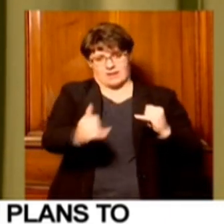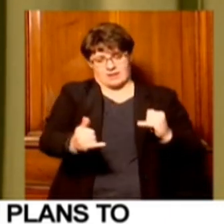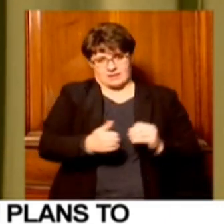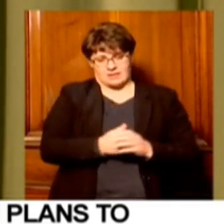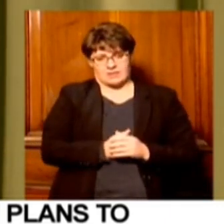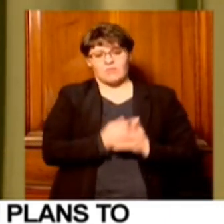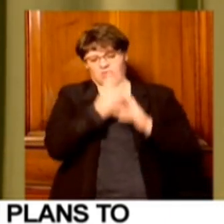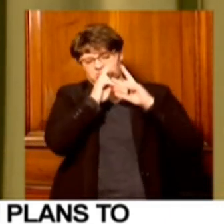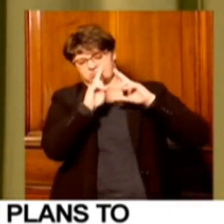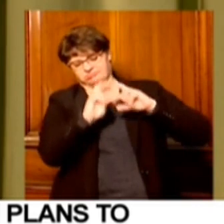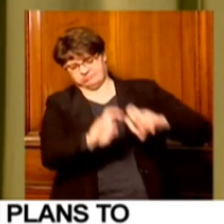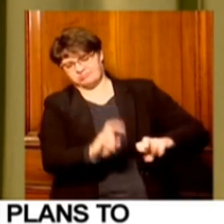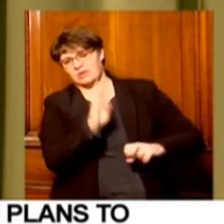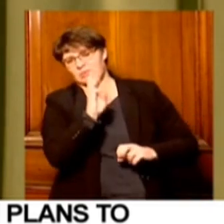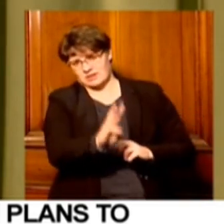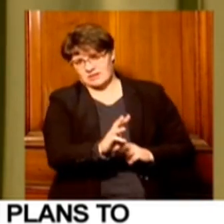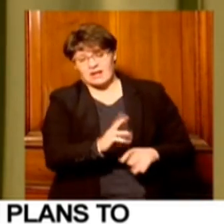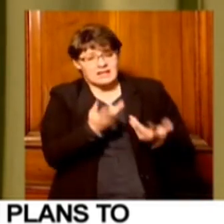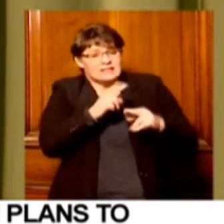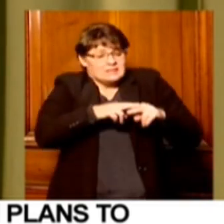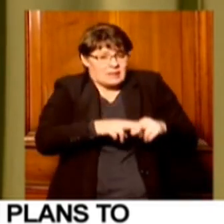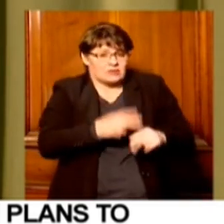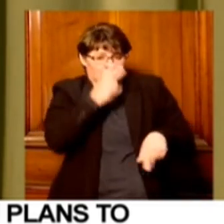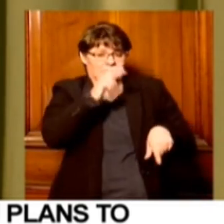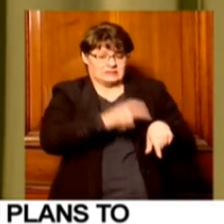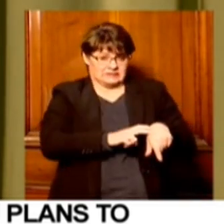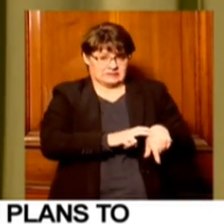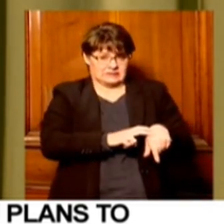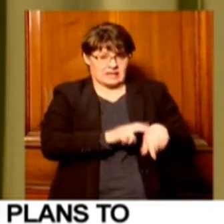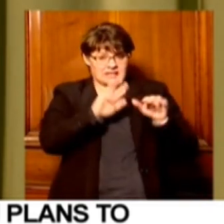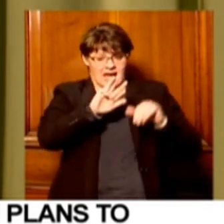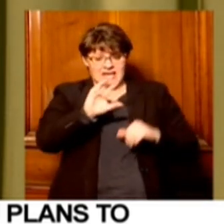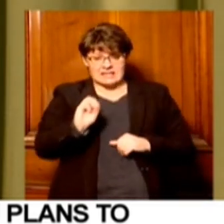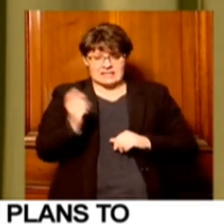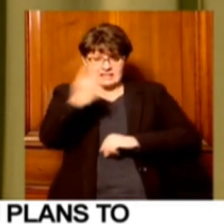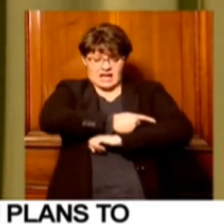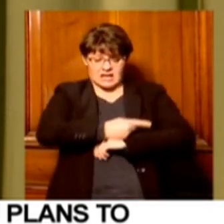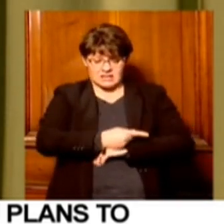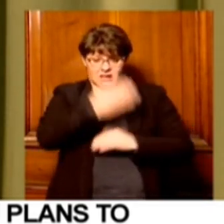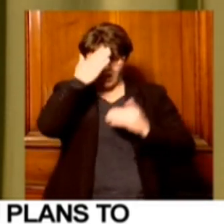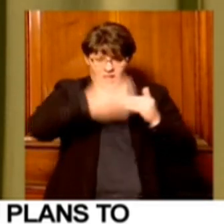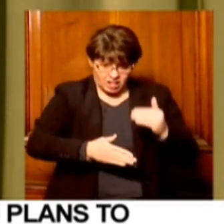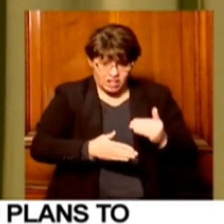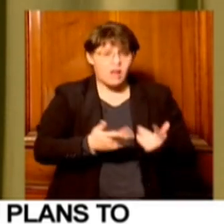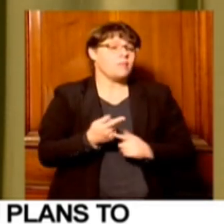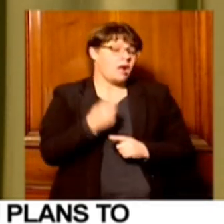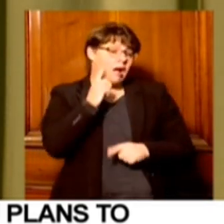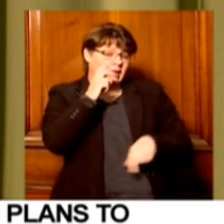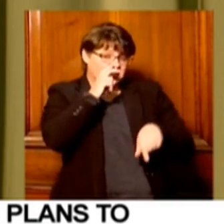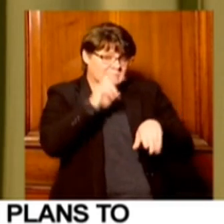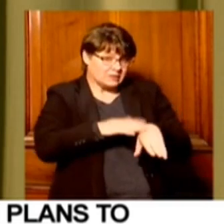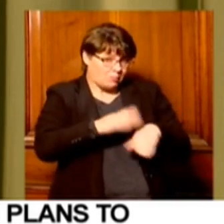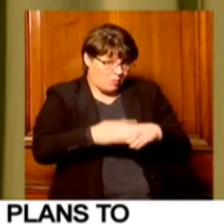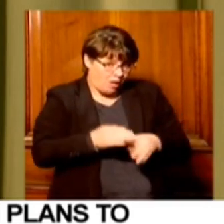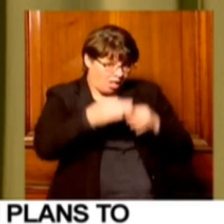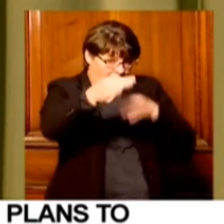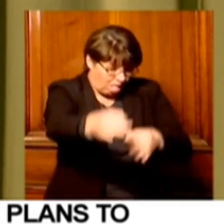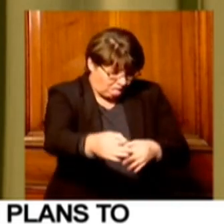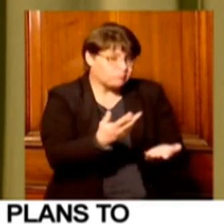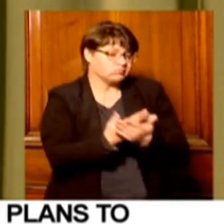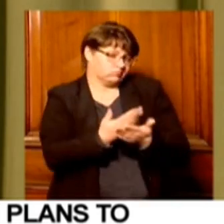explore that. Should the need arise for us to extend further, it's a matter we will consider in that regard. The other issue